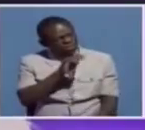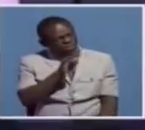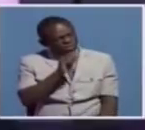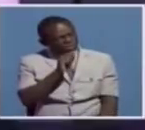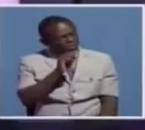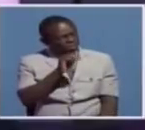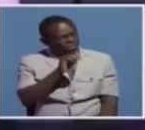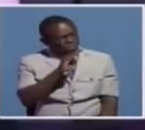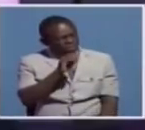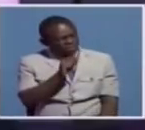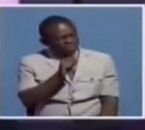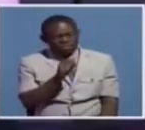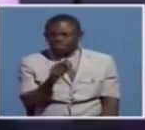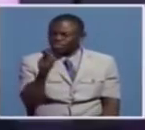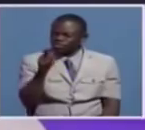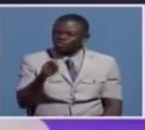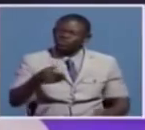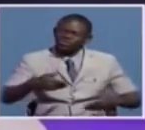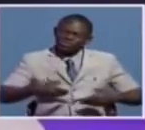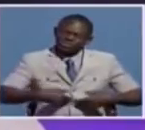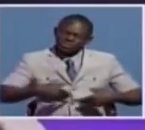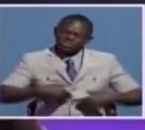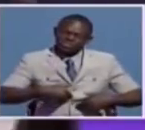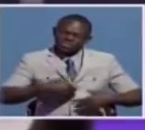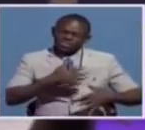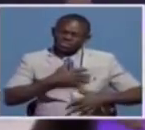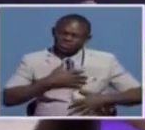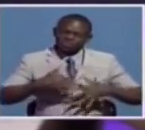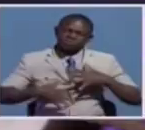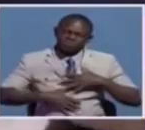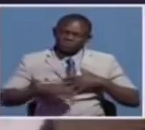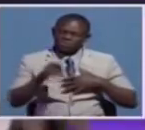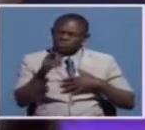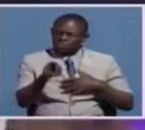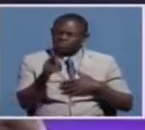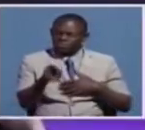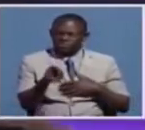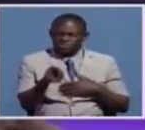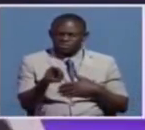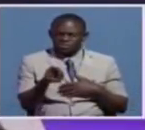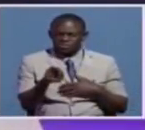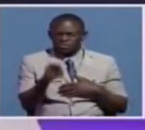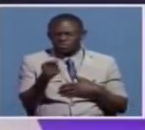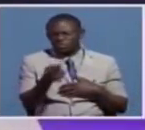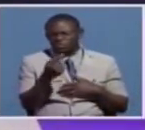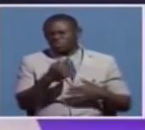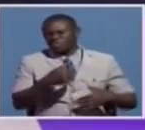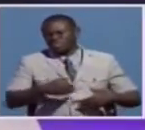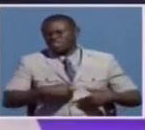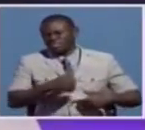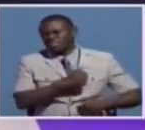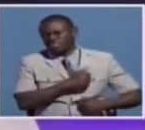of power. He was a young soldier who took advantage of the rising wave that there must be